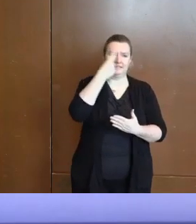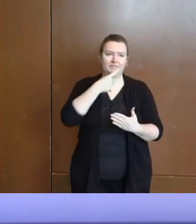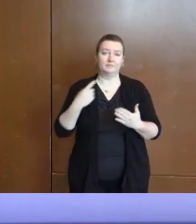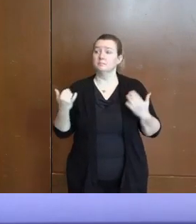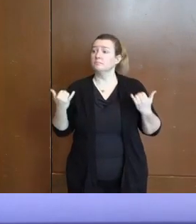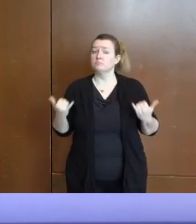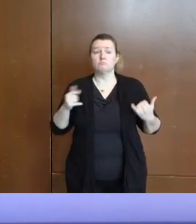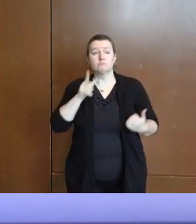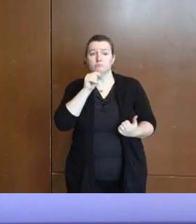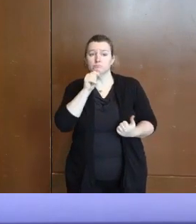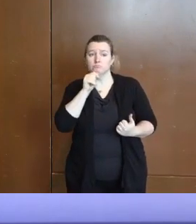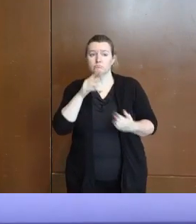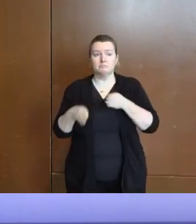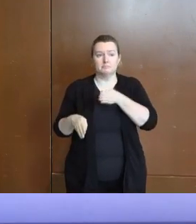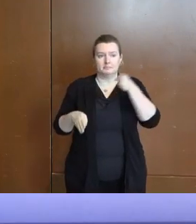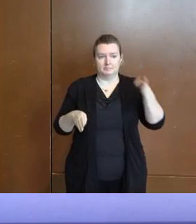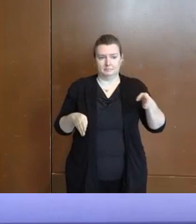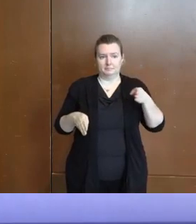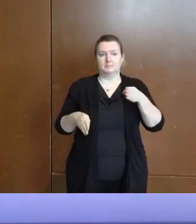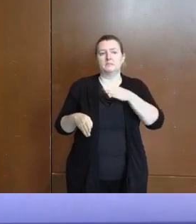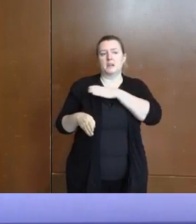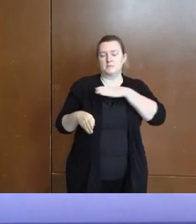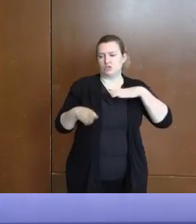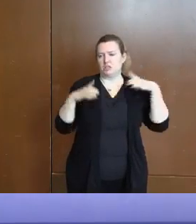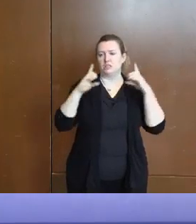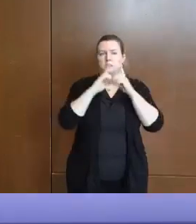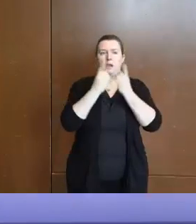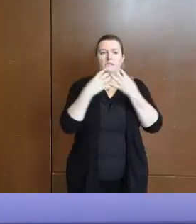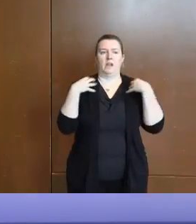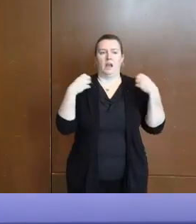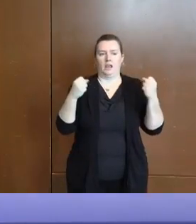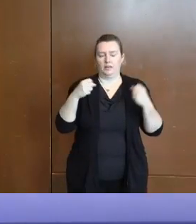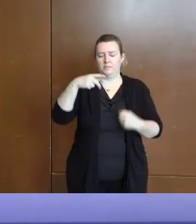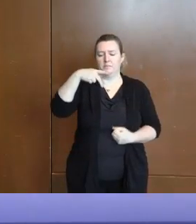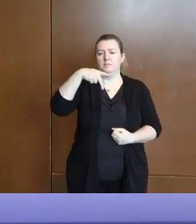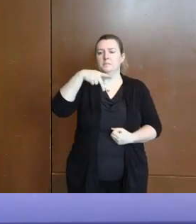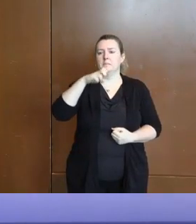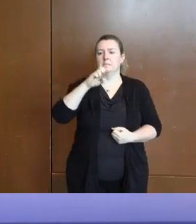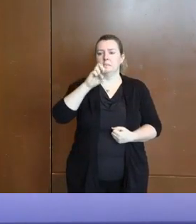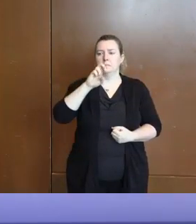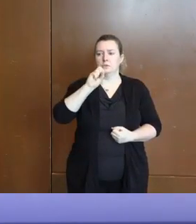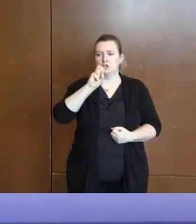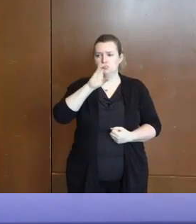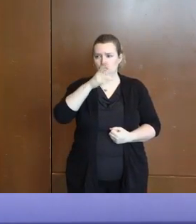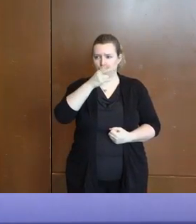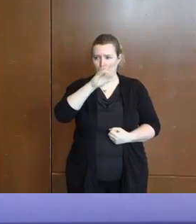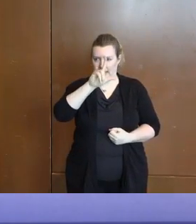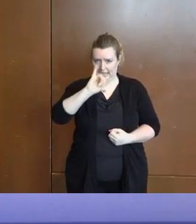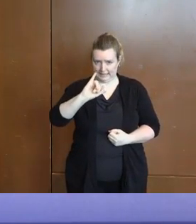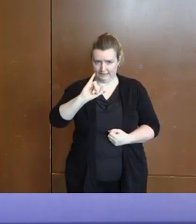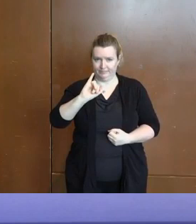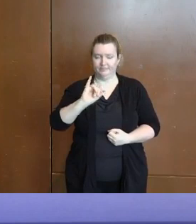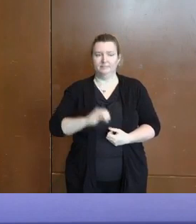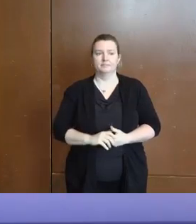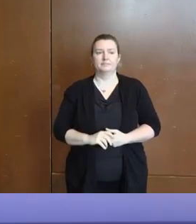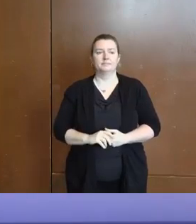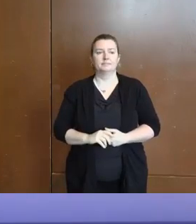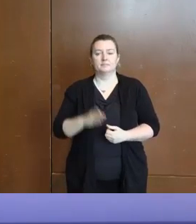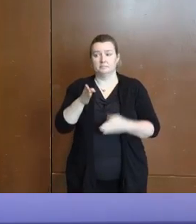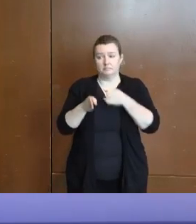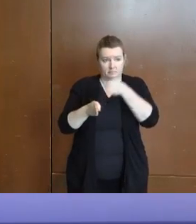Commissioner of the Department of Health, Judy Persicelli. Judy, good afternoon. To her right, Dr. Ed Lifshitz. Dr.